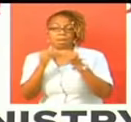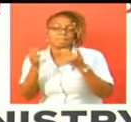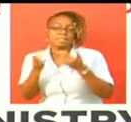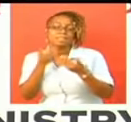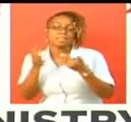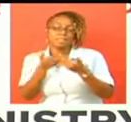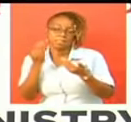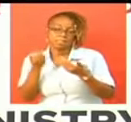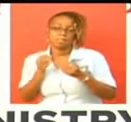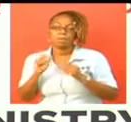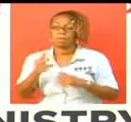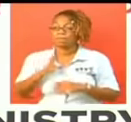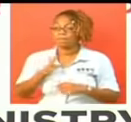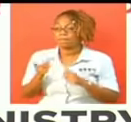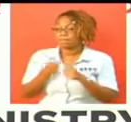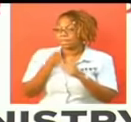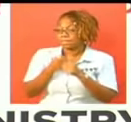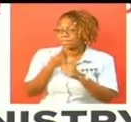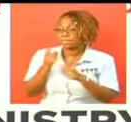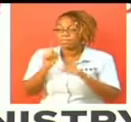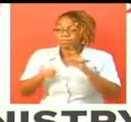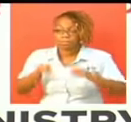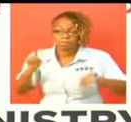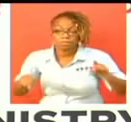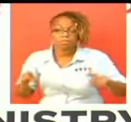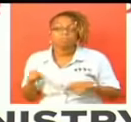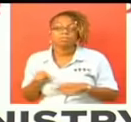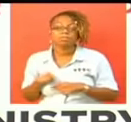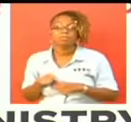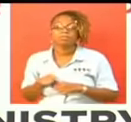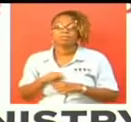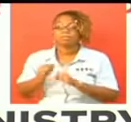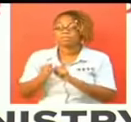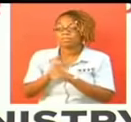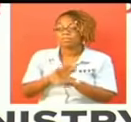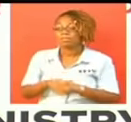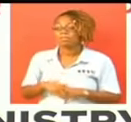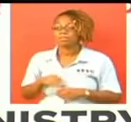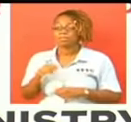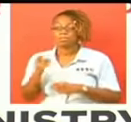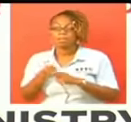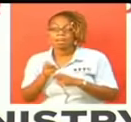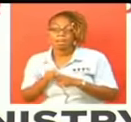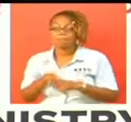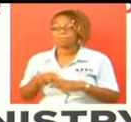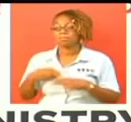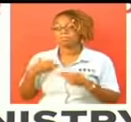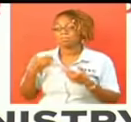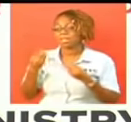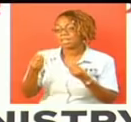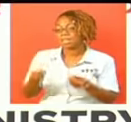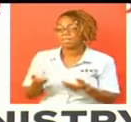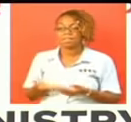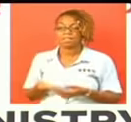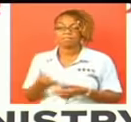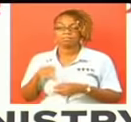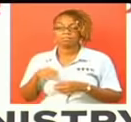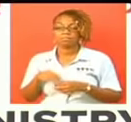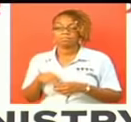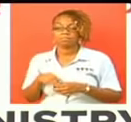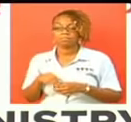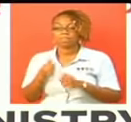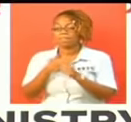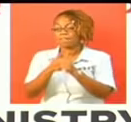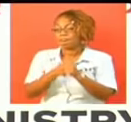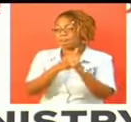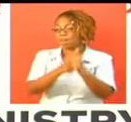was identified was the one identified in the UK. So they basically gave them names that follow in what we call chronological order, in the